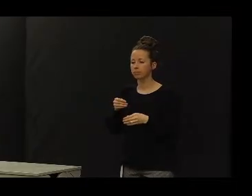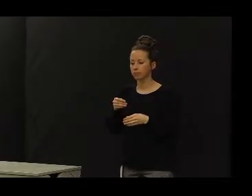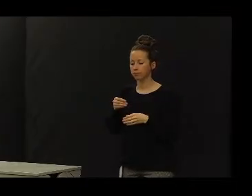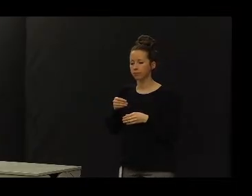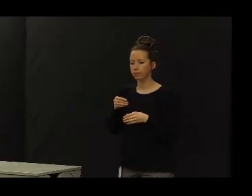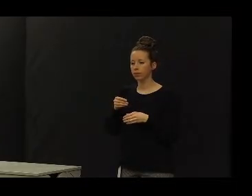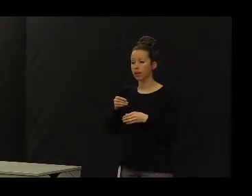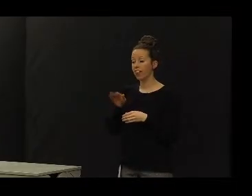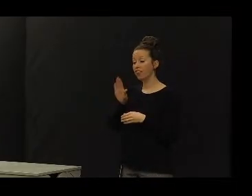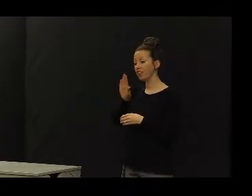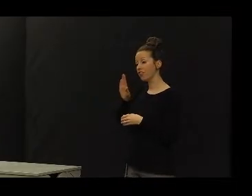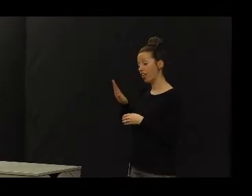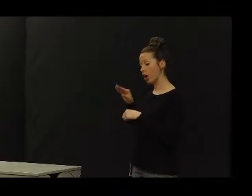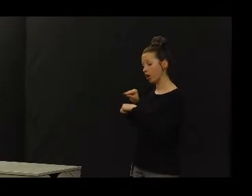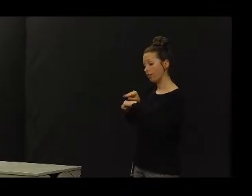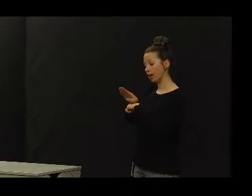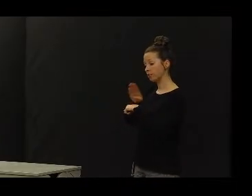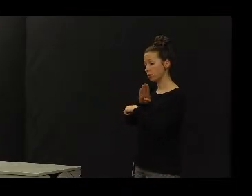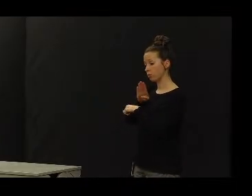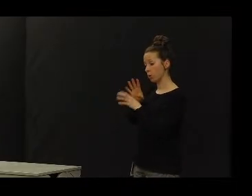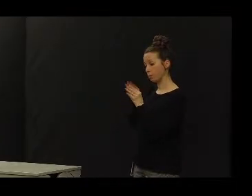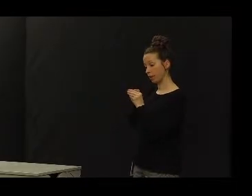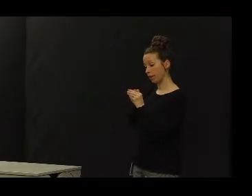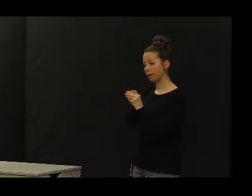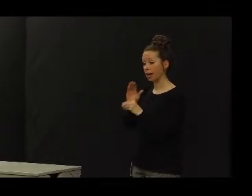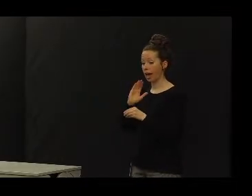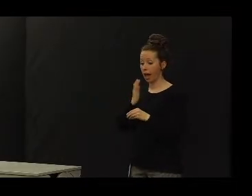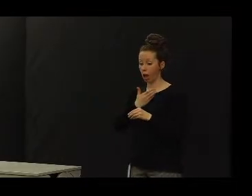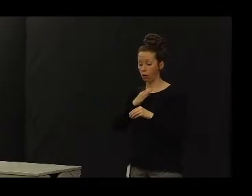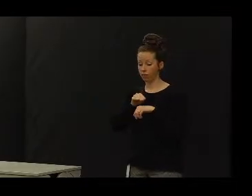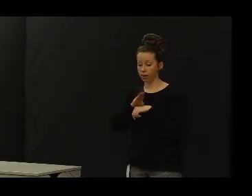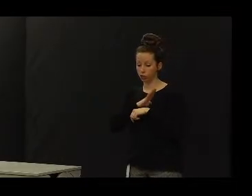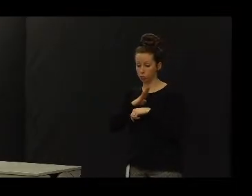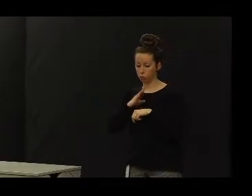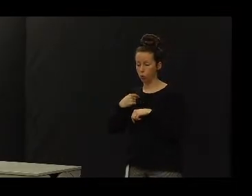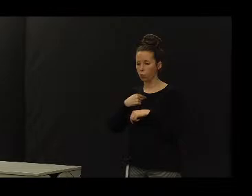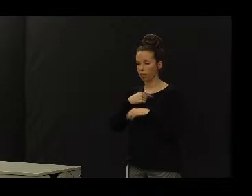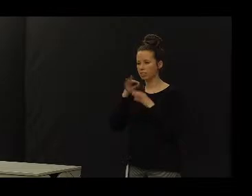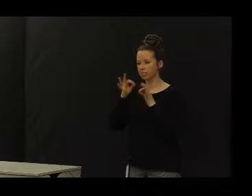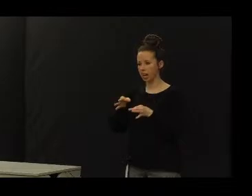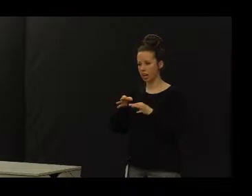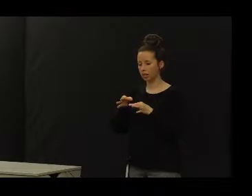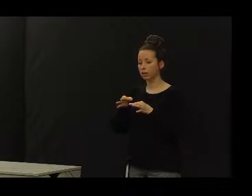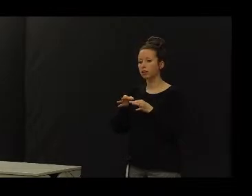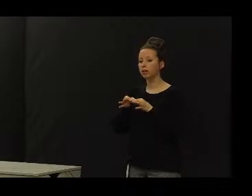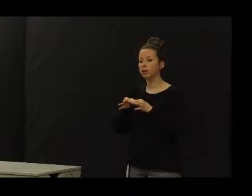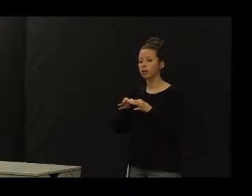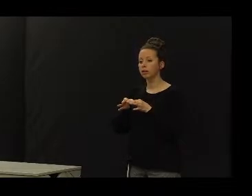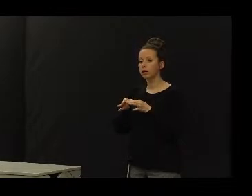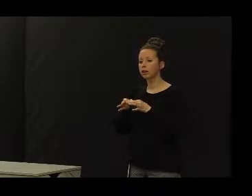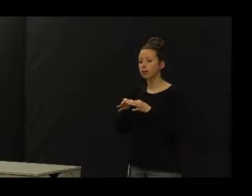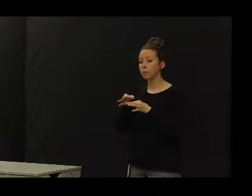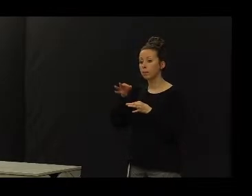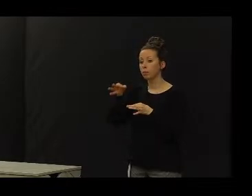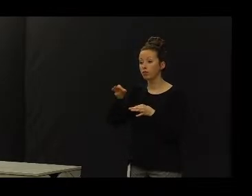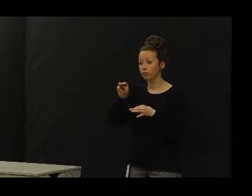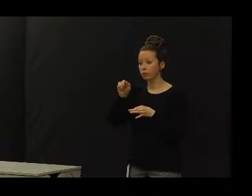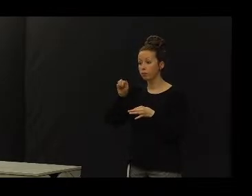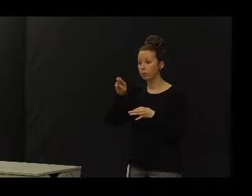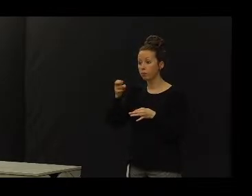Their advisory board meeting and our advisory board, we decided to go ahead and move it to March 6th. So what happened